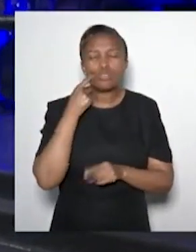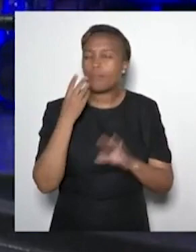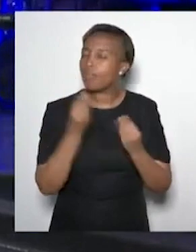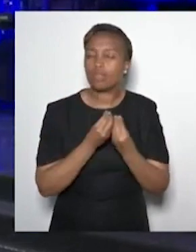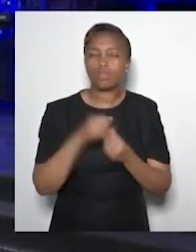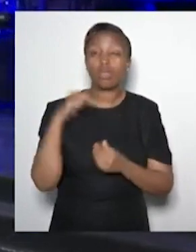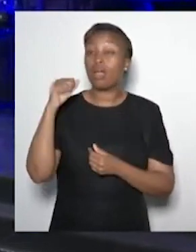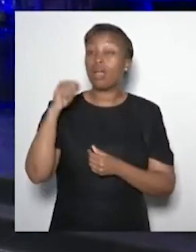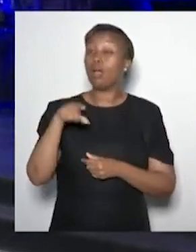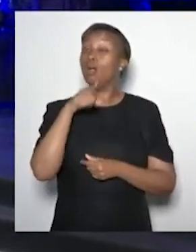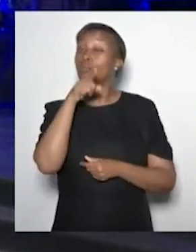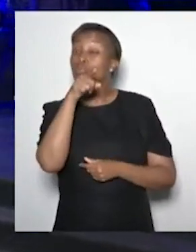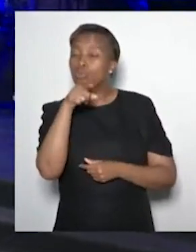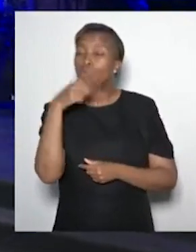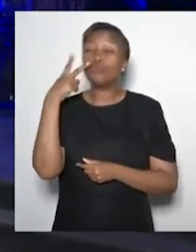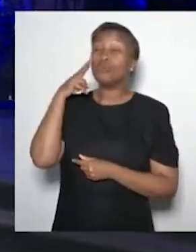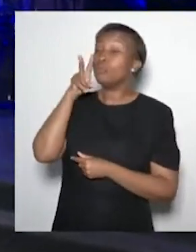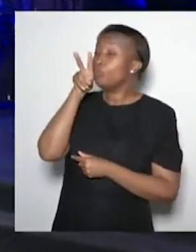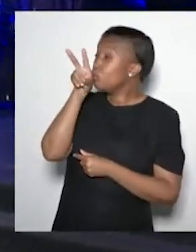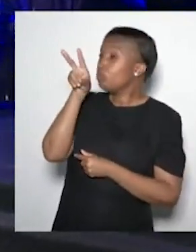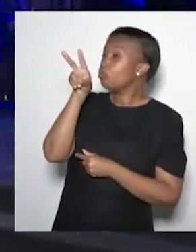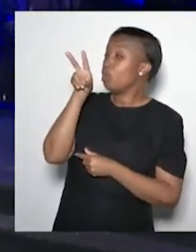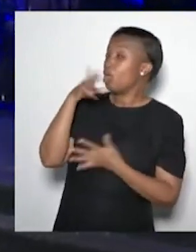You used to look to us